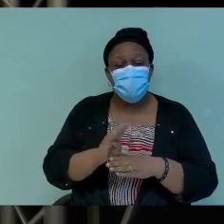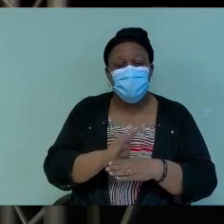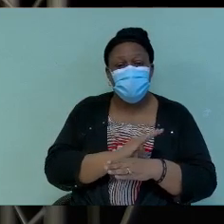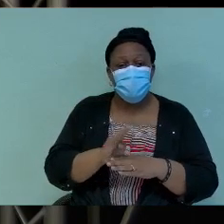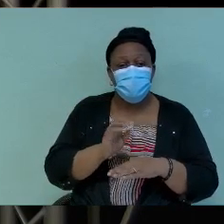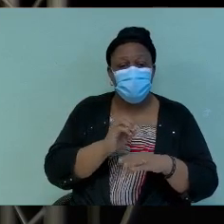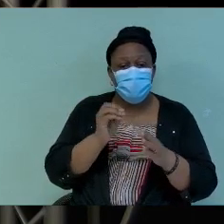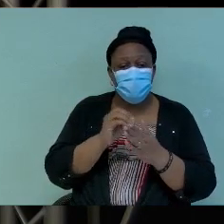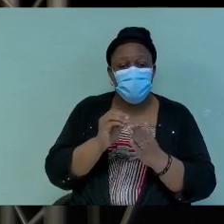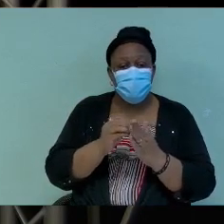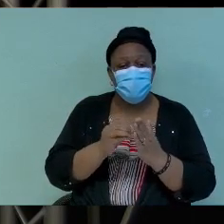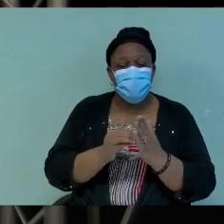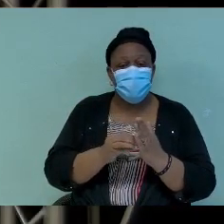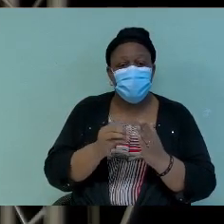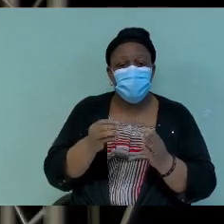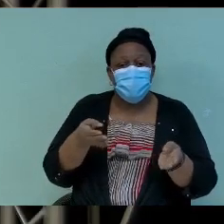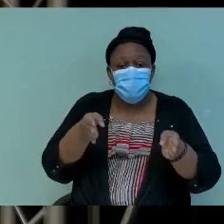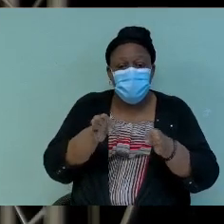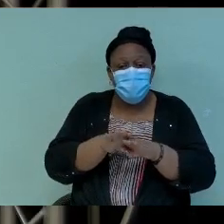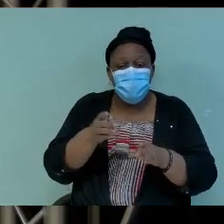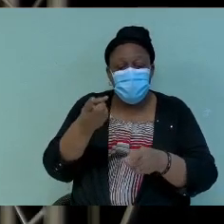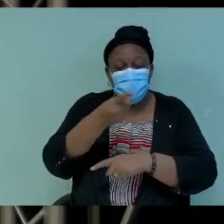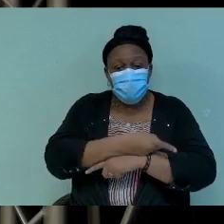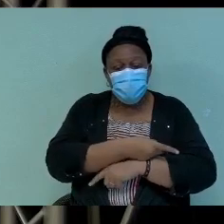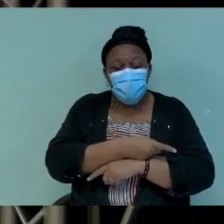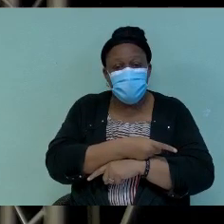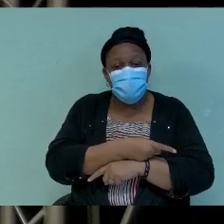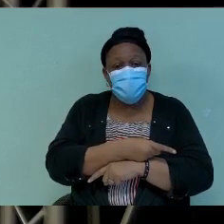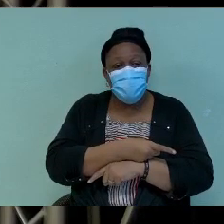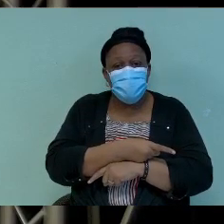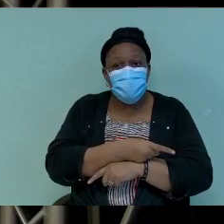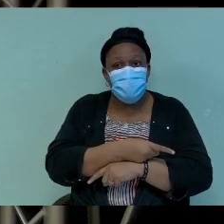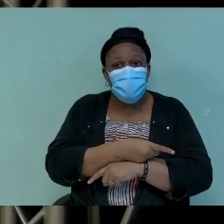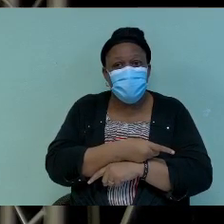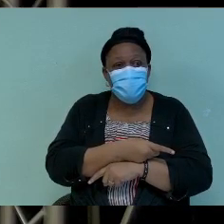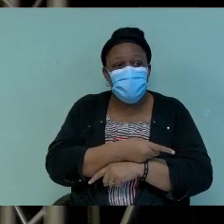in their staff vacation, which is wrong?